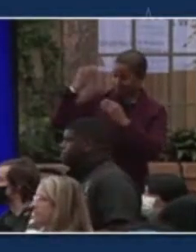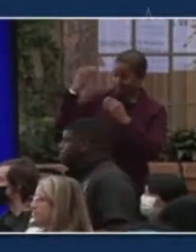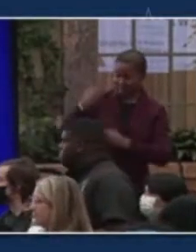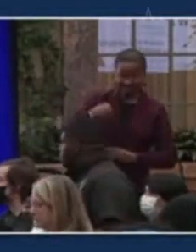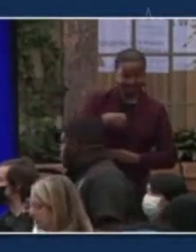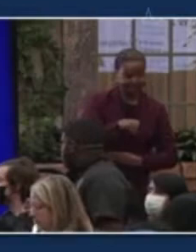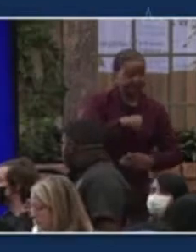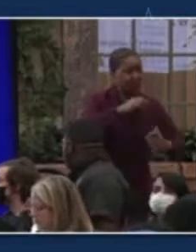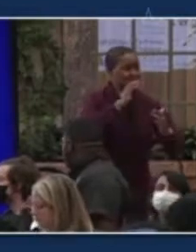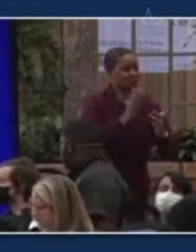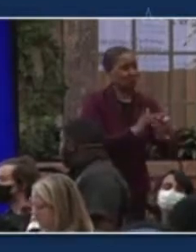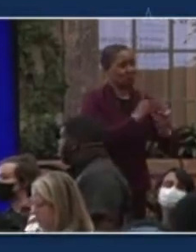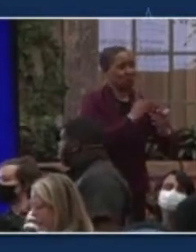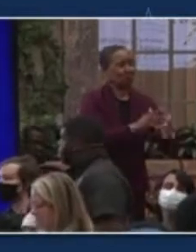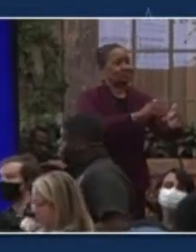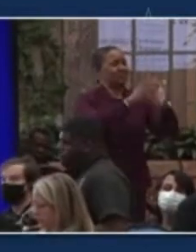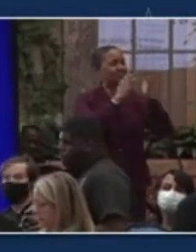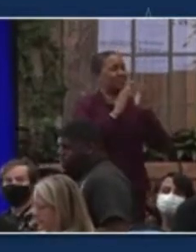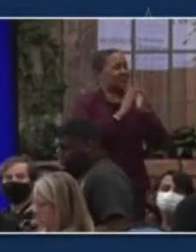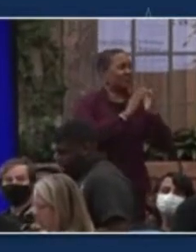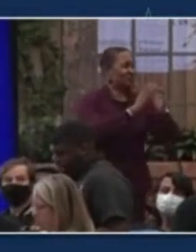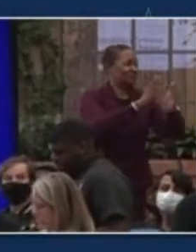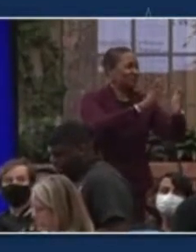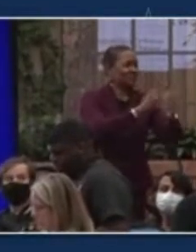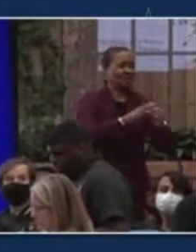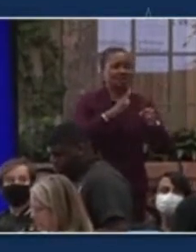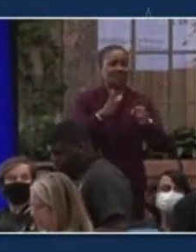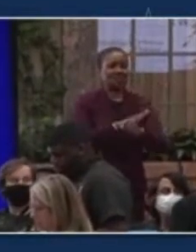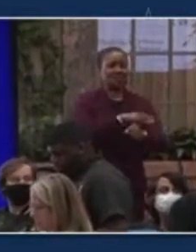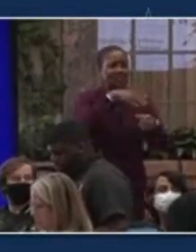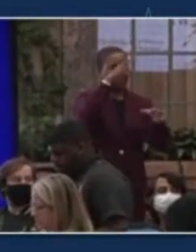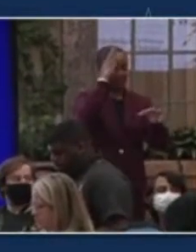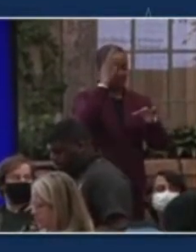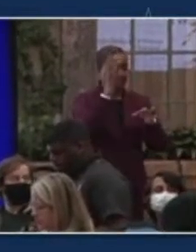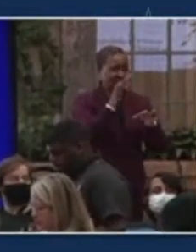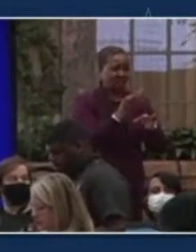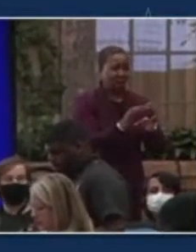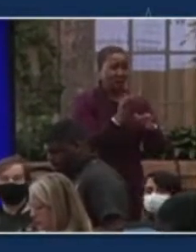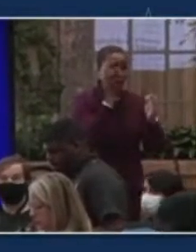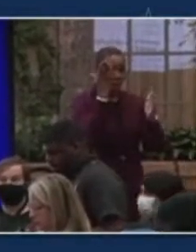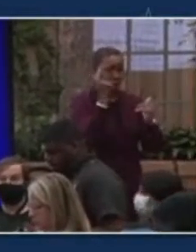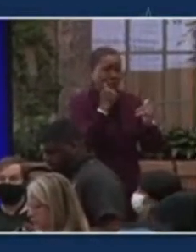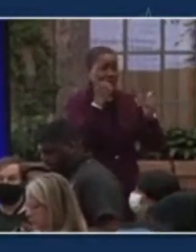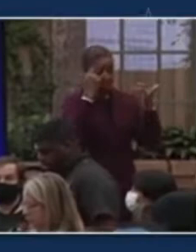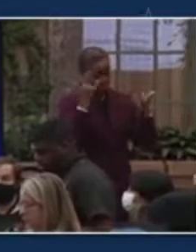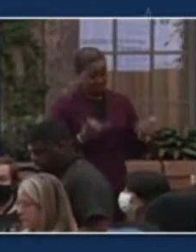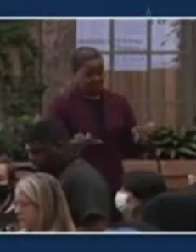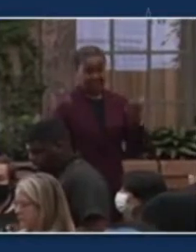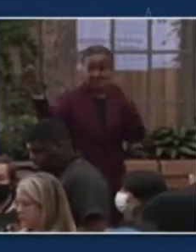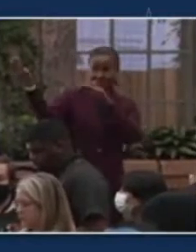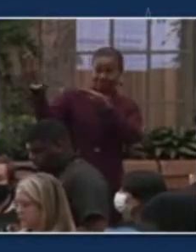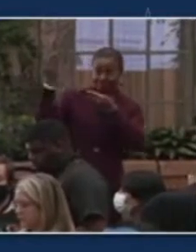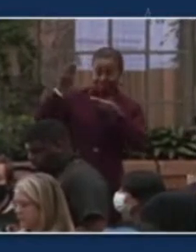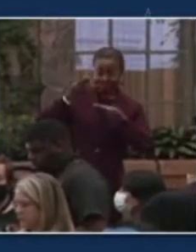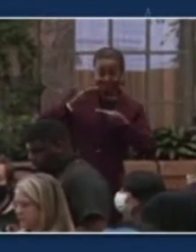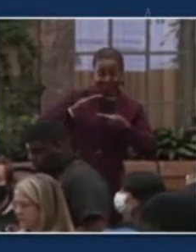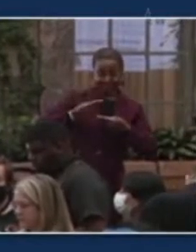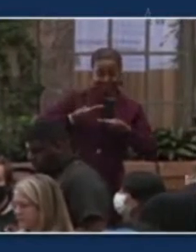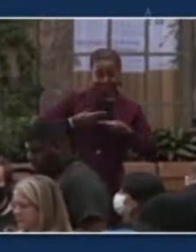us. Sing a song full of the hope that the present has